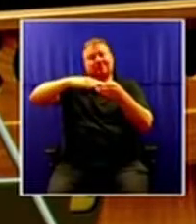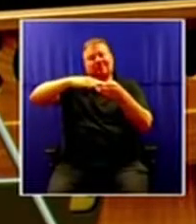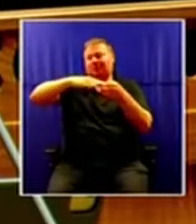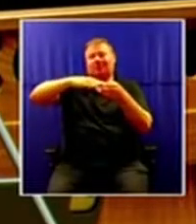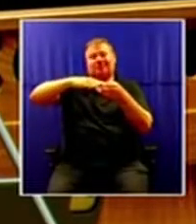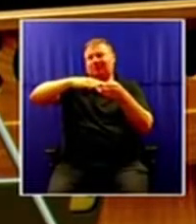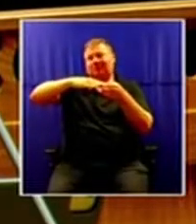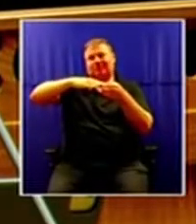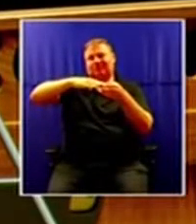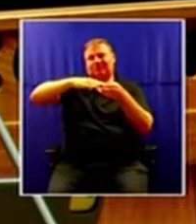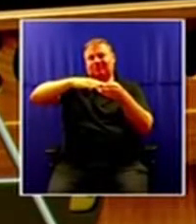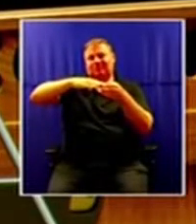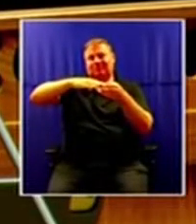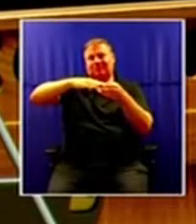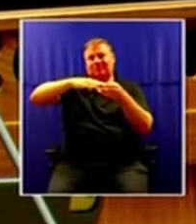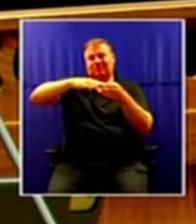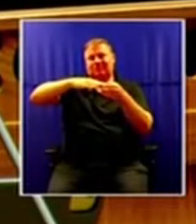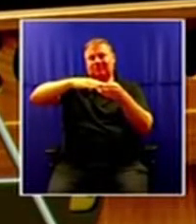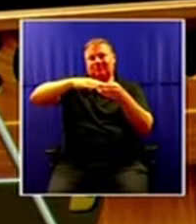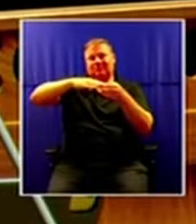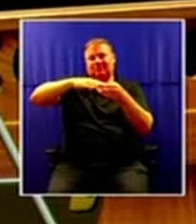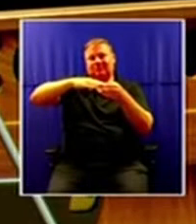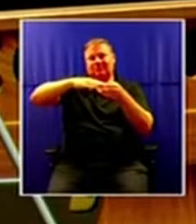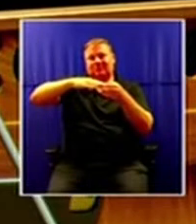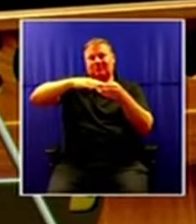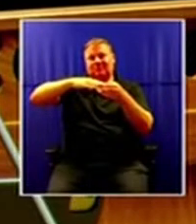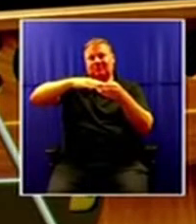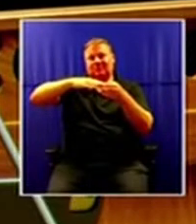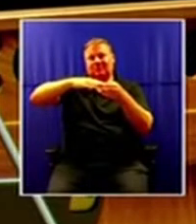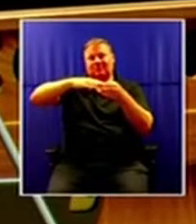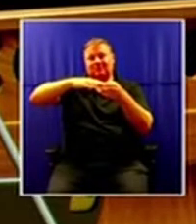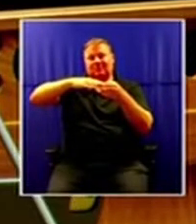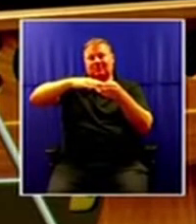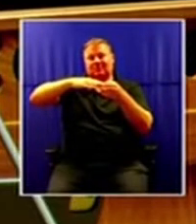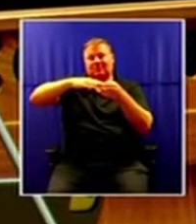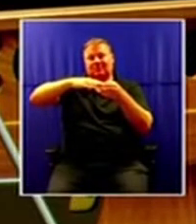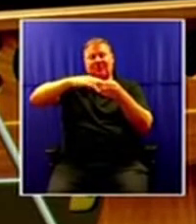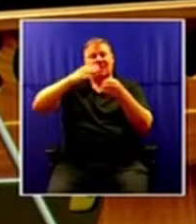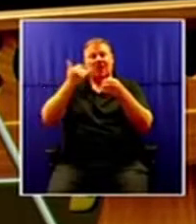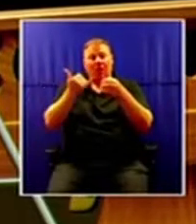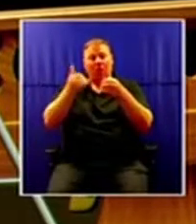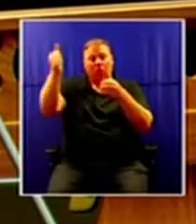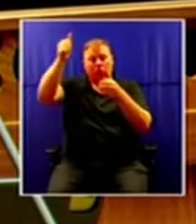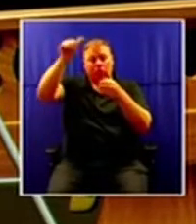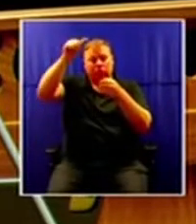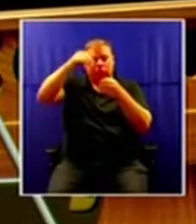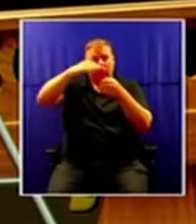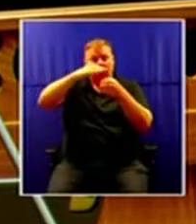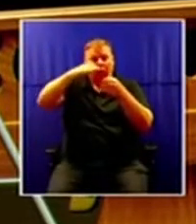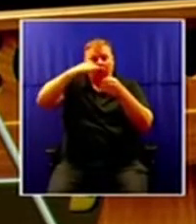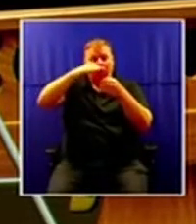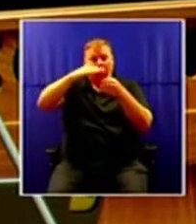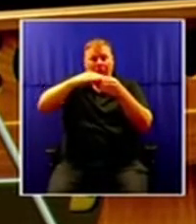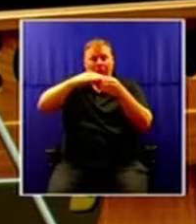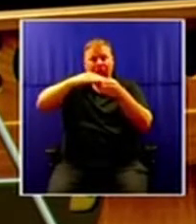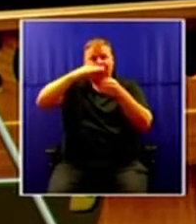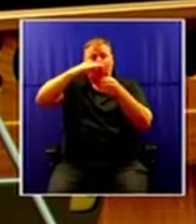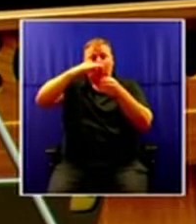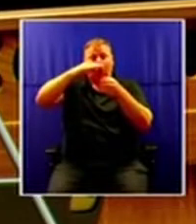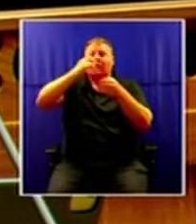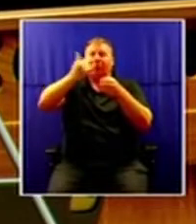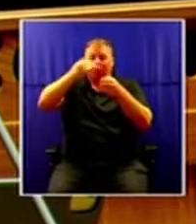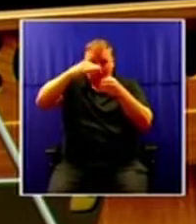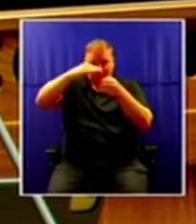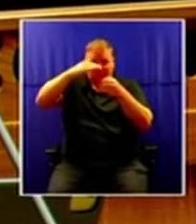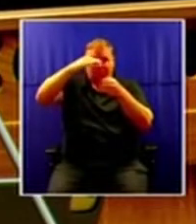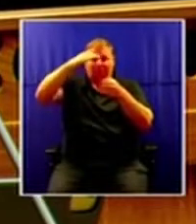We should see it as having been half full and getting fuller and fuller as we move on. As